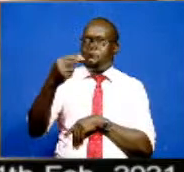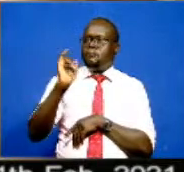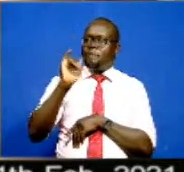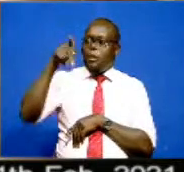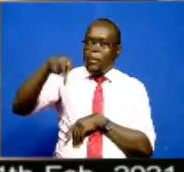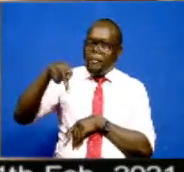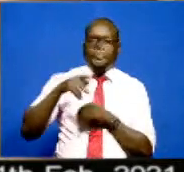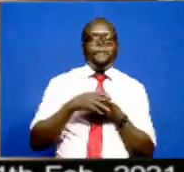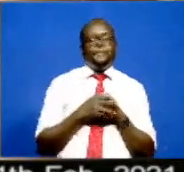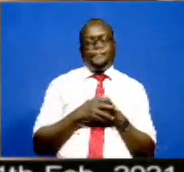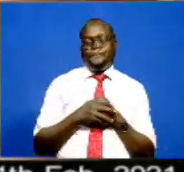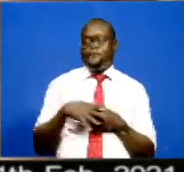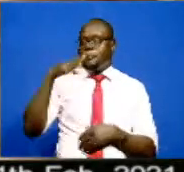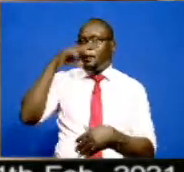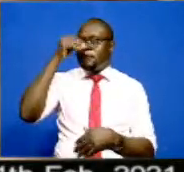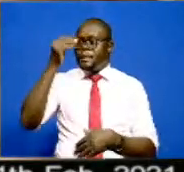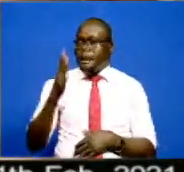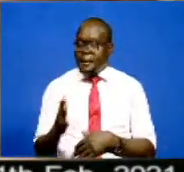Honorable Speaker,